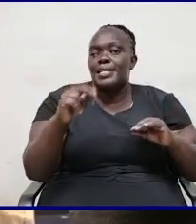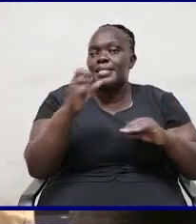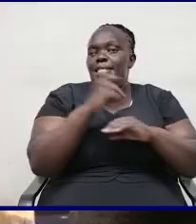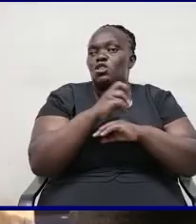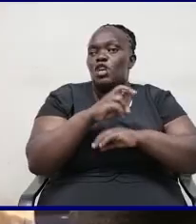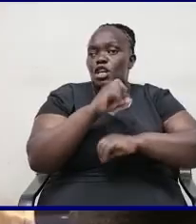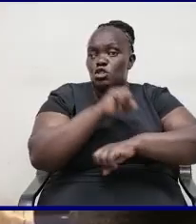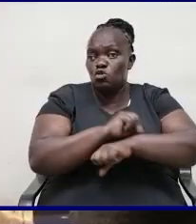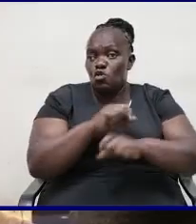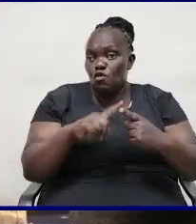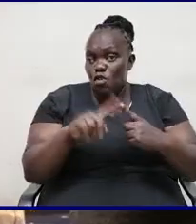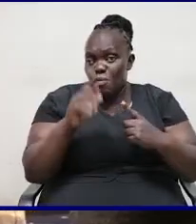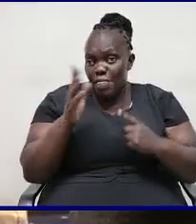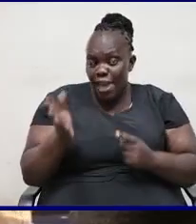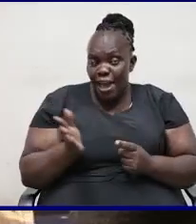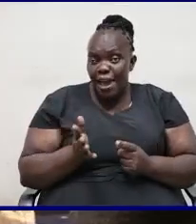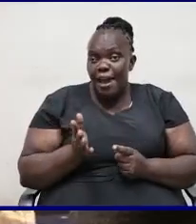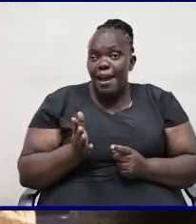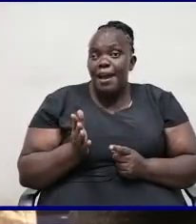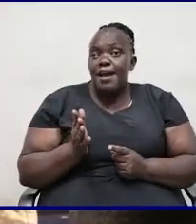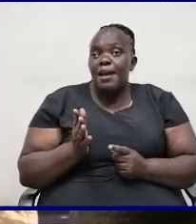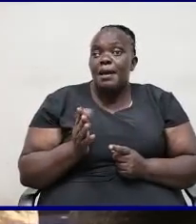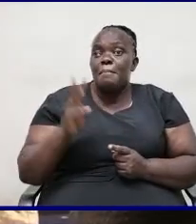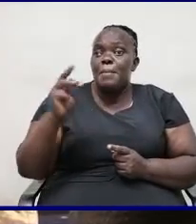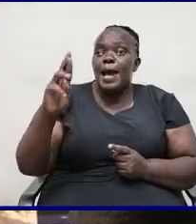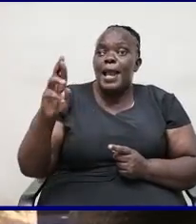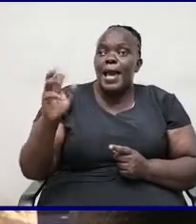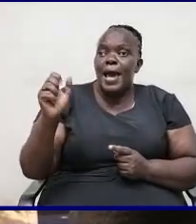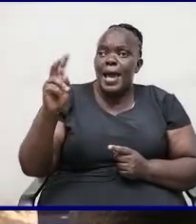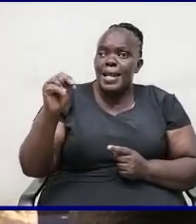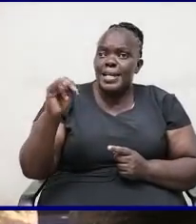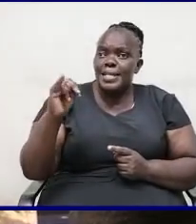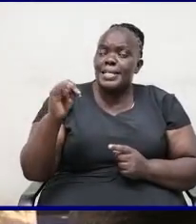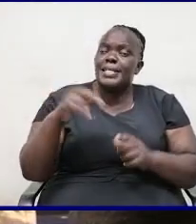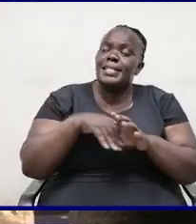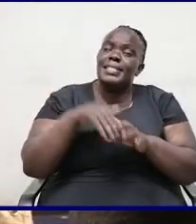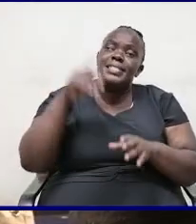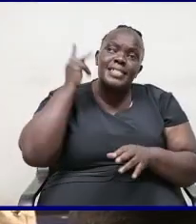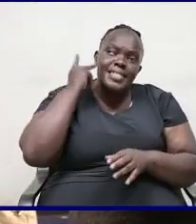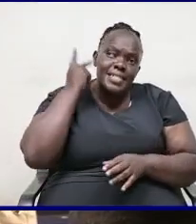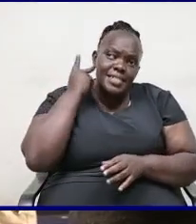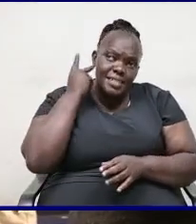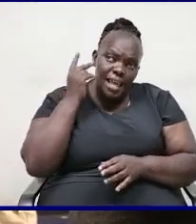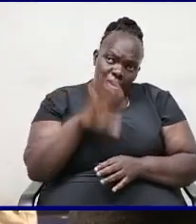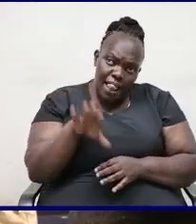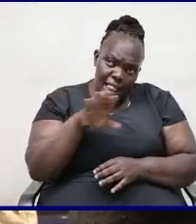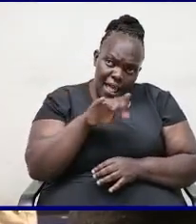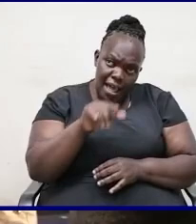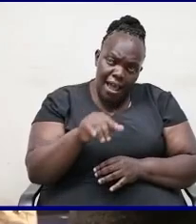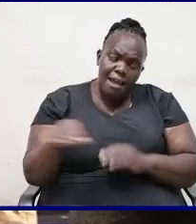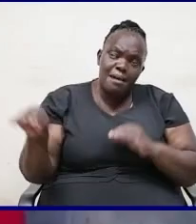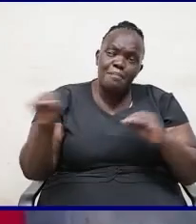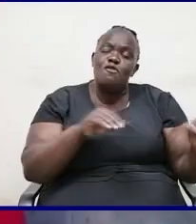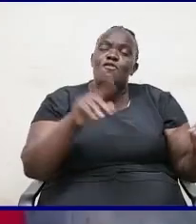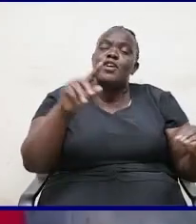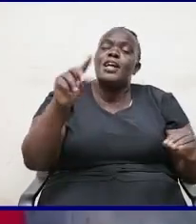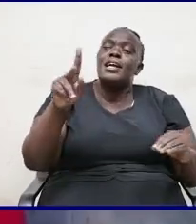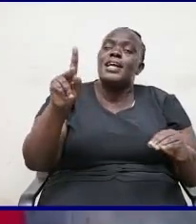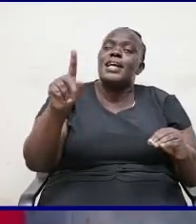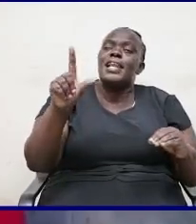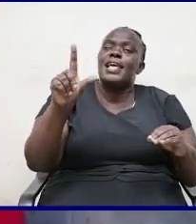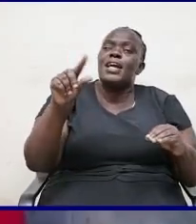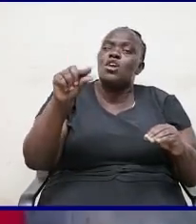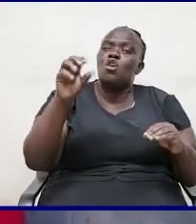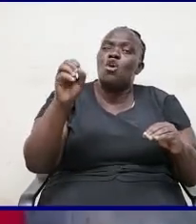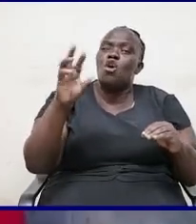right? And then from there, Marani, in Kisii. Okay. And then from there I came to Kilgoris Secondary School.